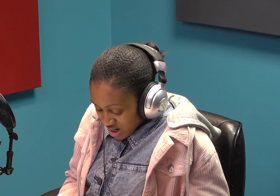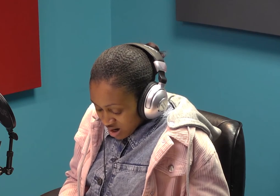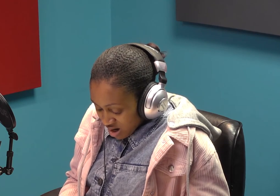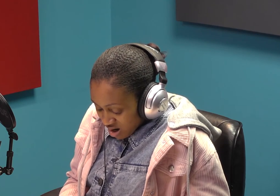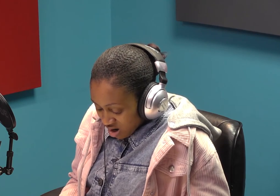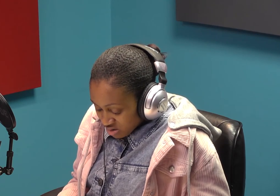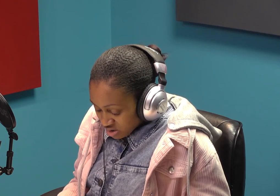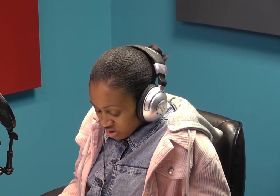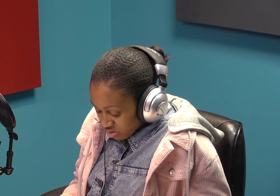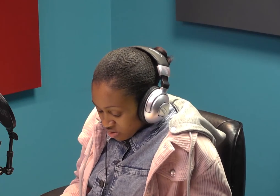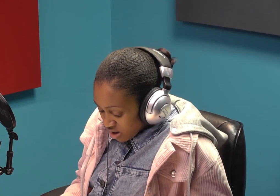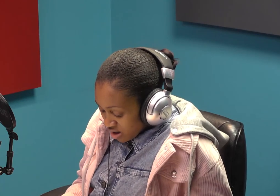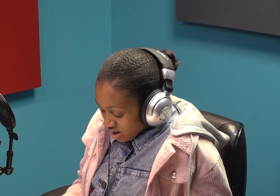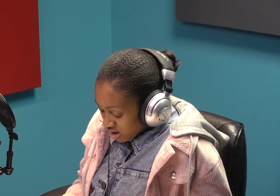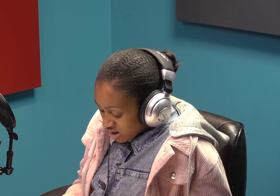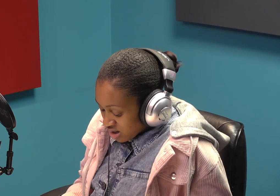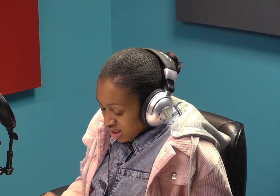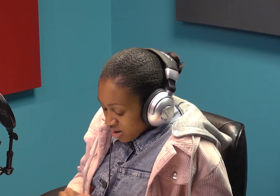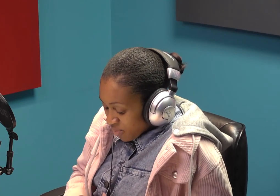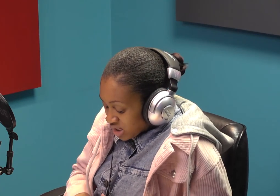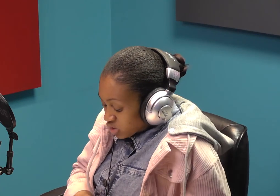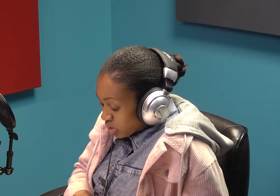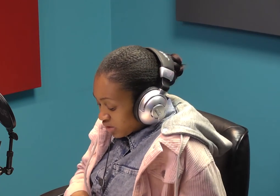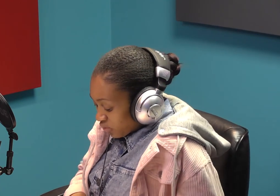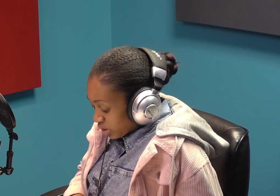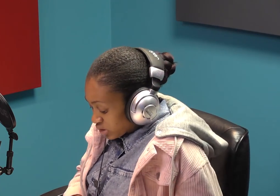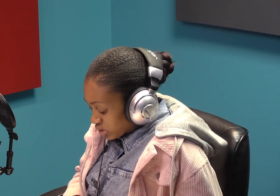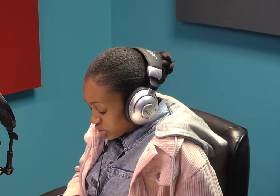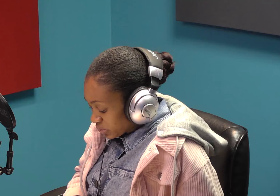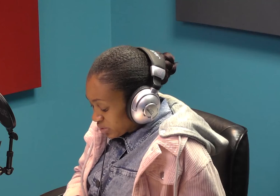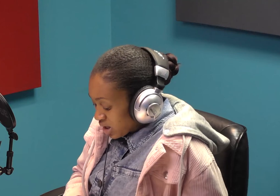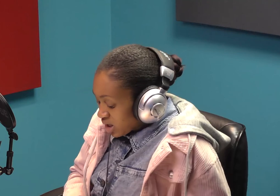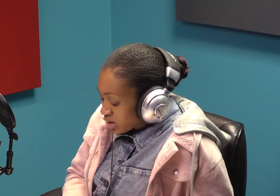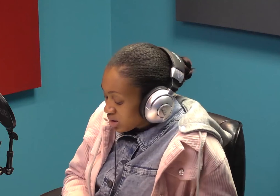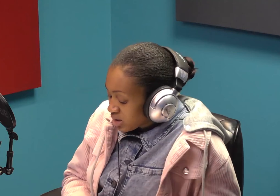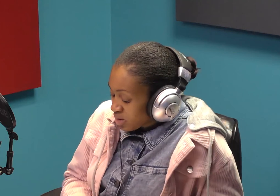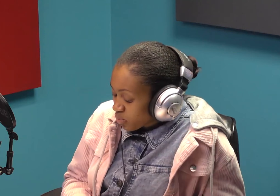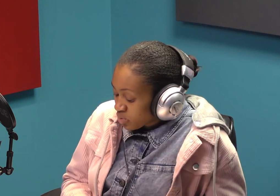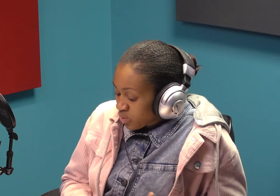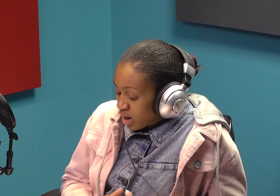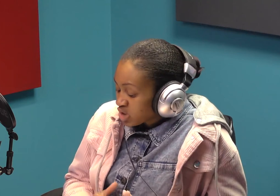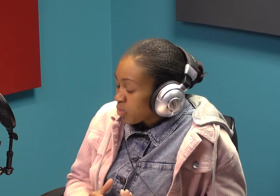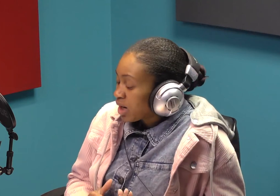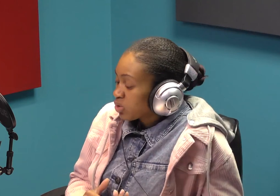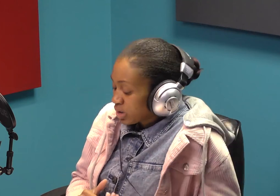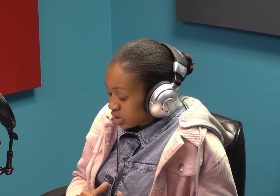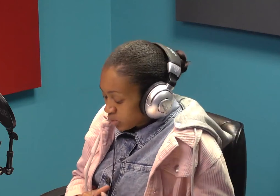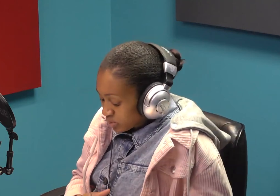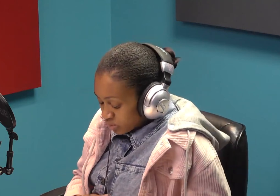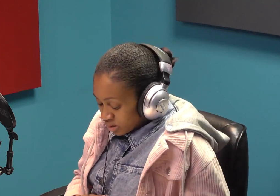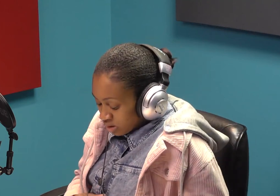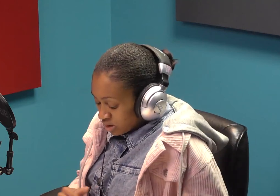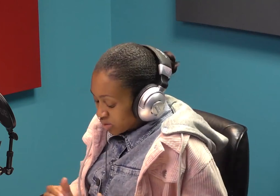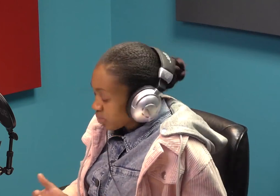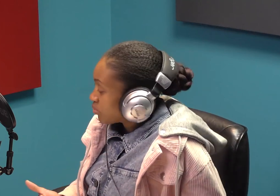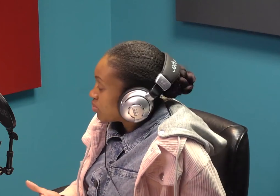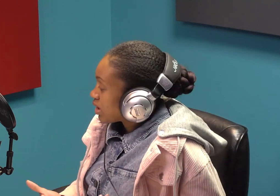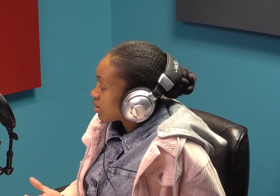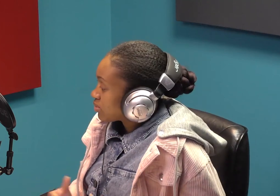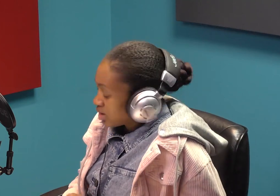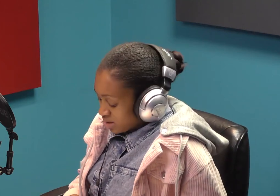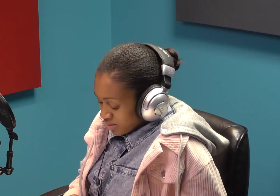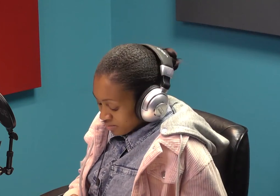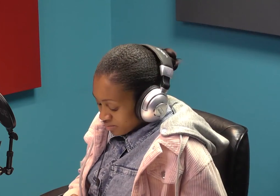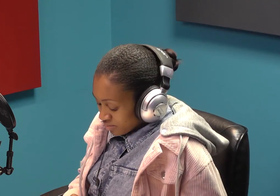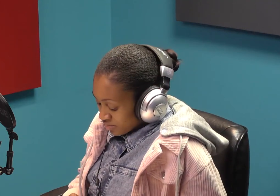Um, also, by 2042, the racial minority groups will no longer